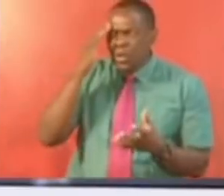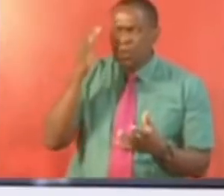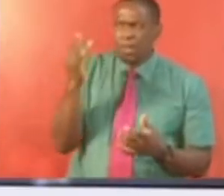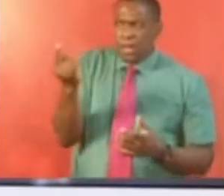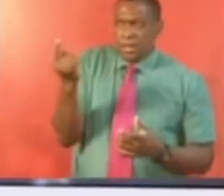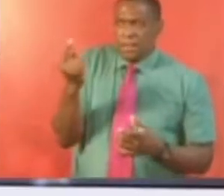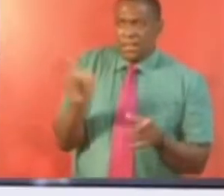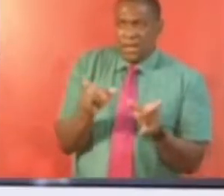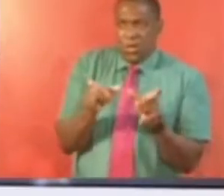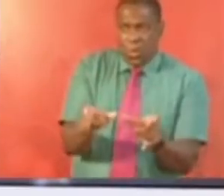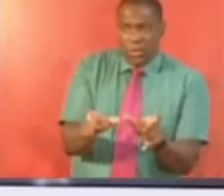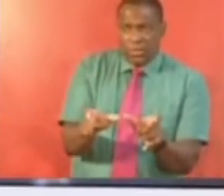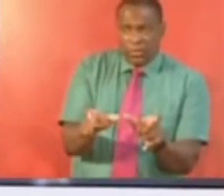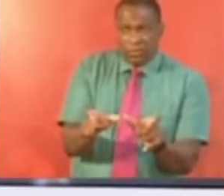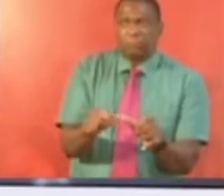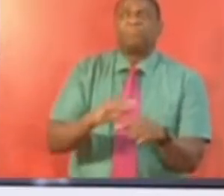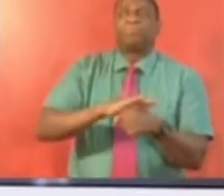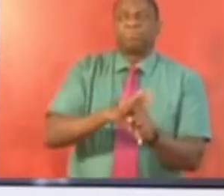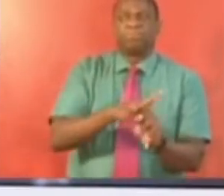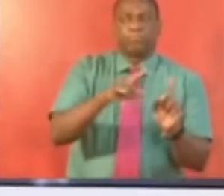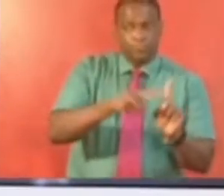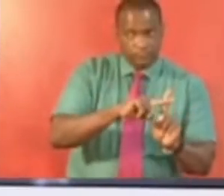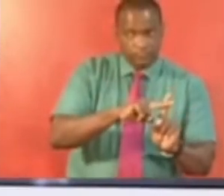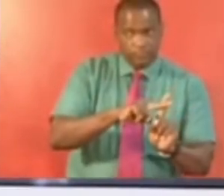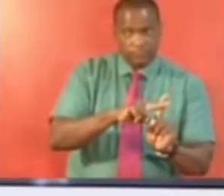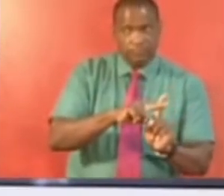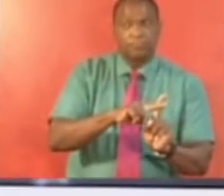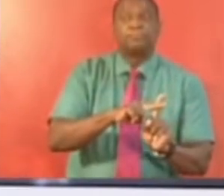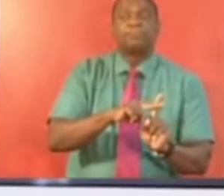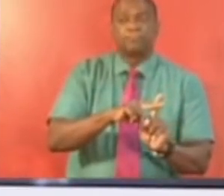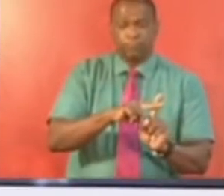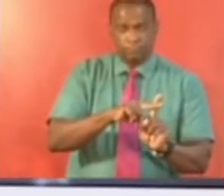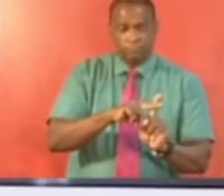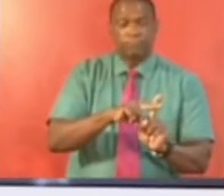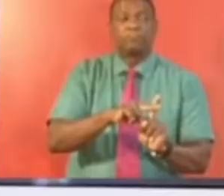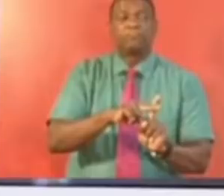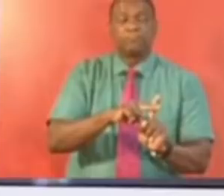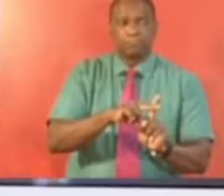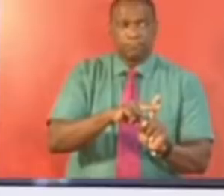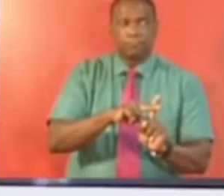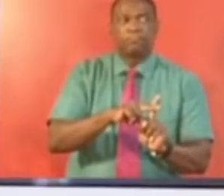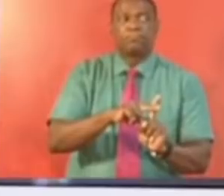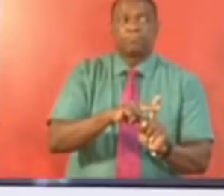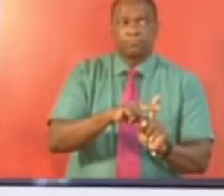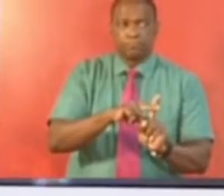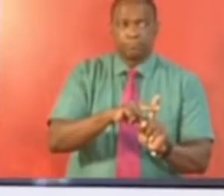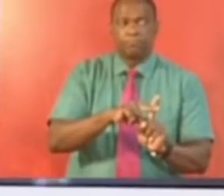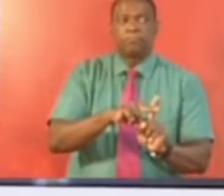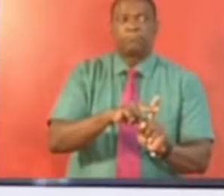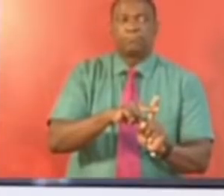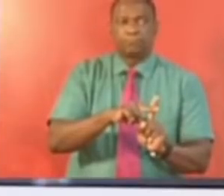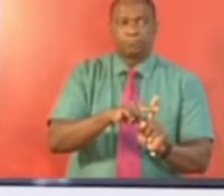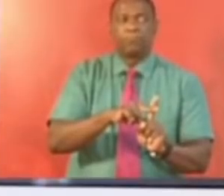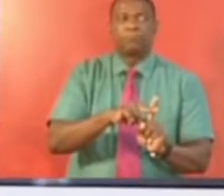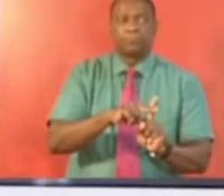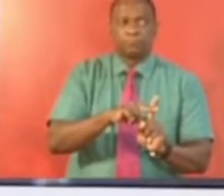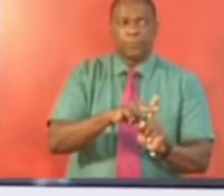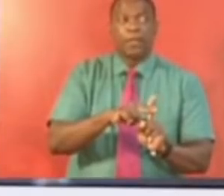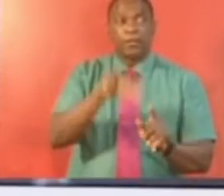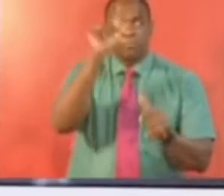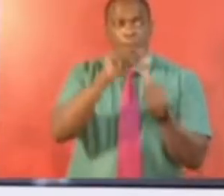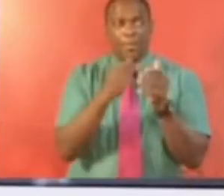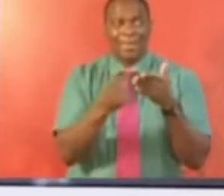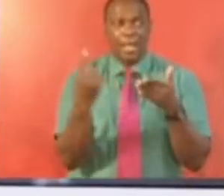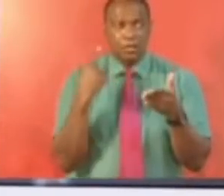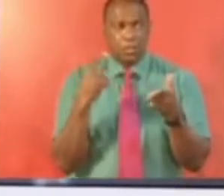quarantine facility, test positive, so they become a COVID-19 positive patient. As we described about a week ago,